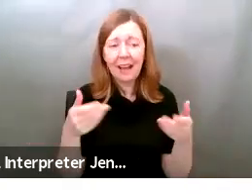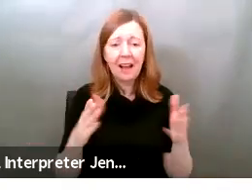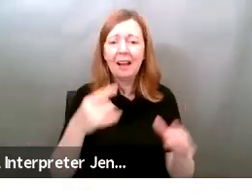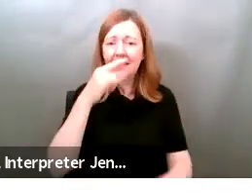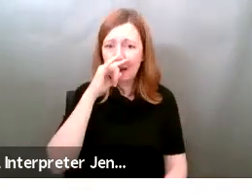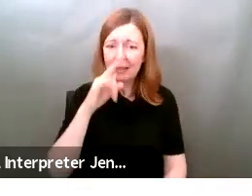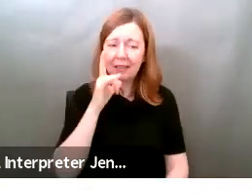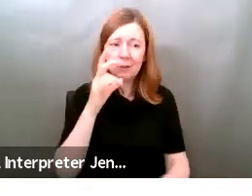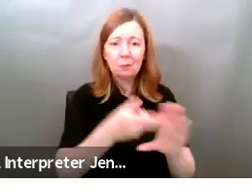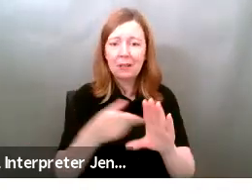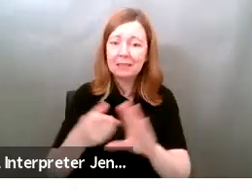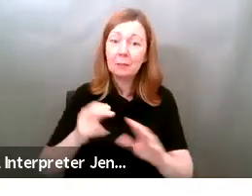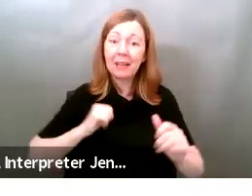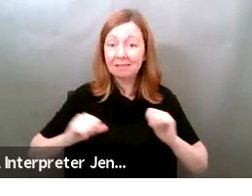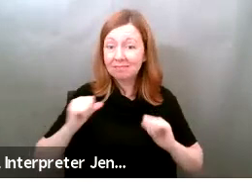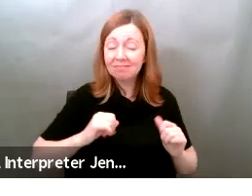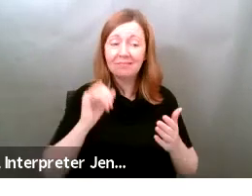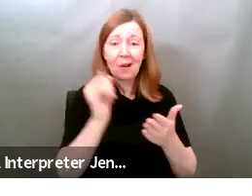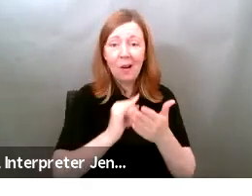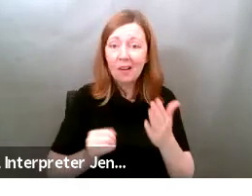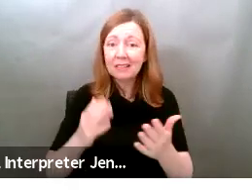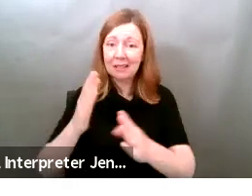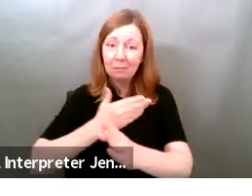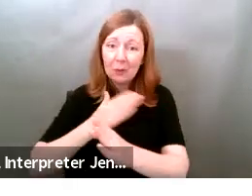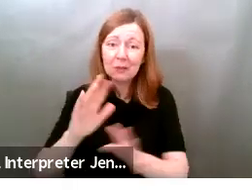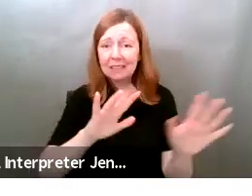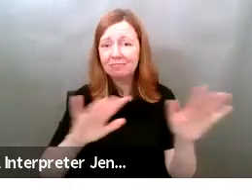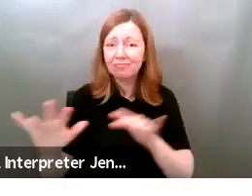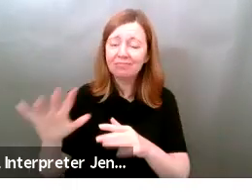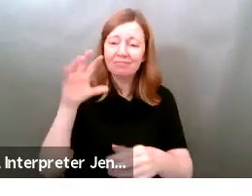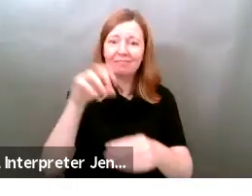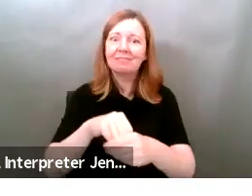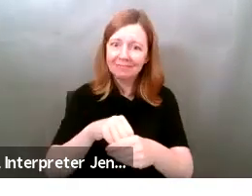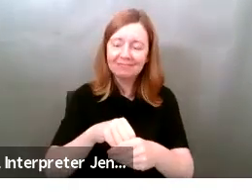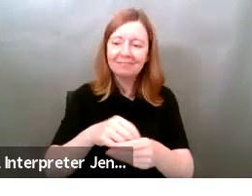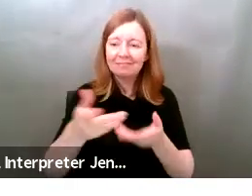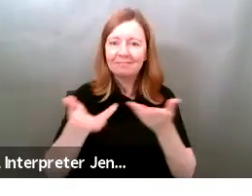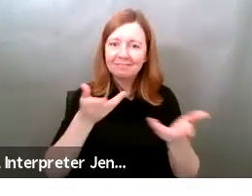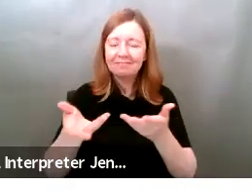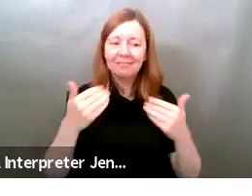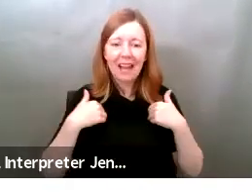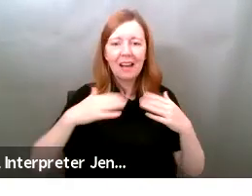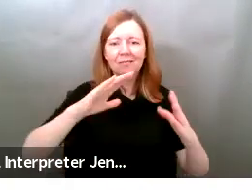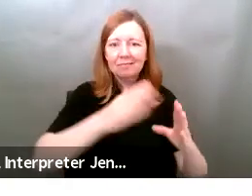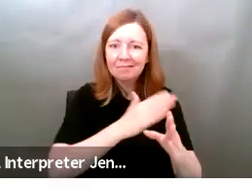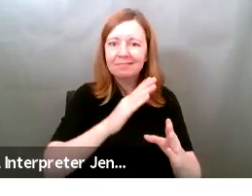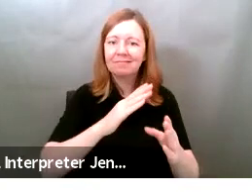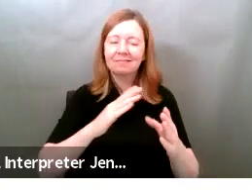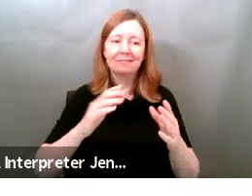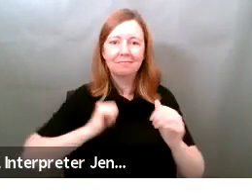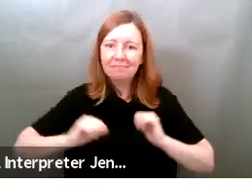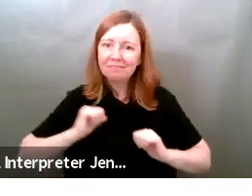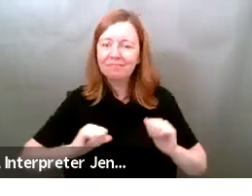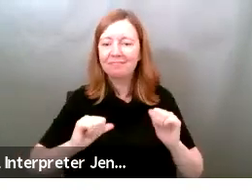kids who participate in the arts and music programs to be able to have their ensemble play together,